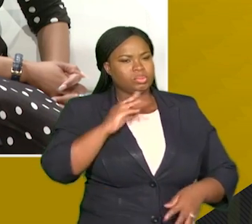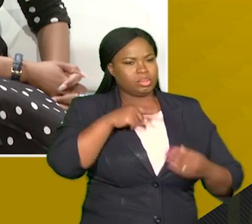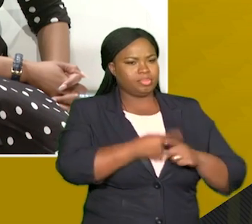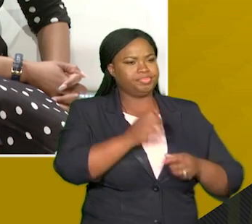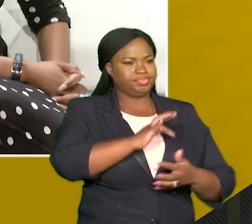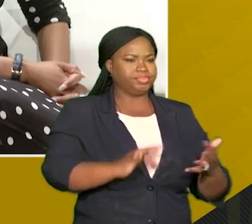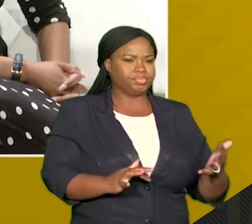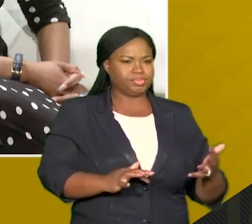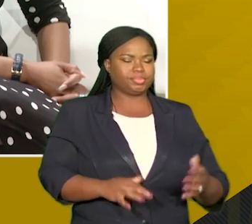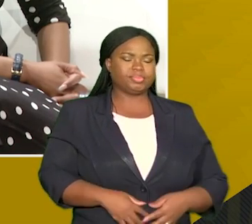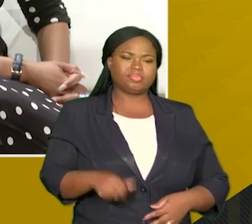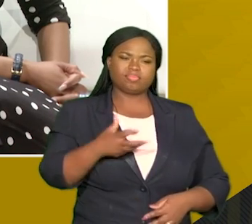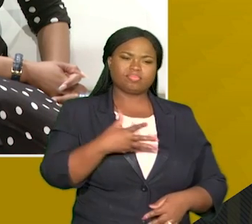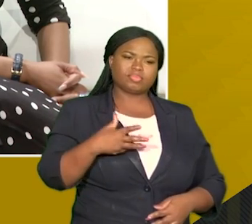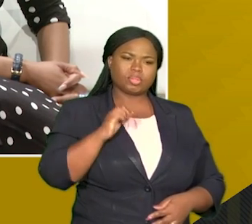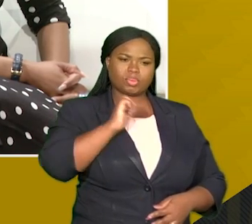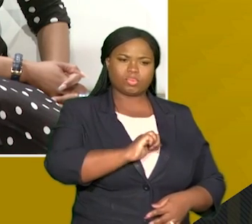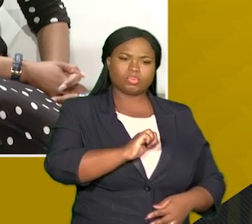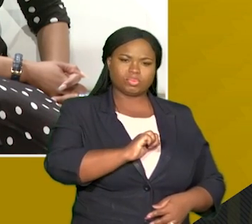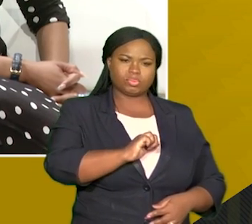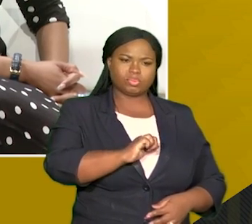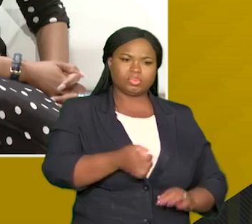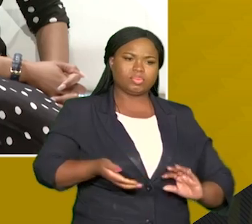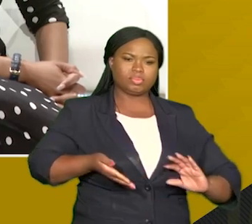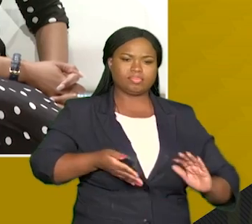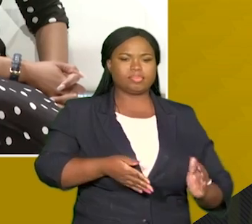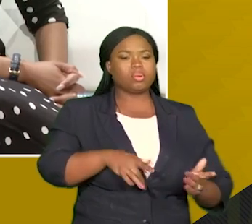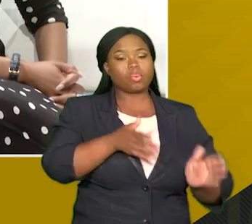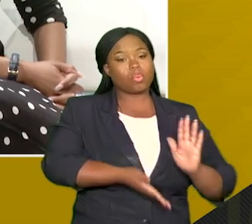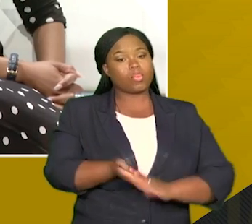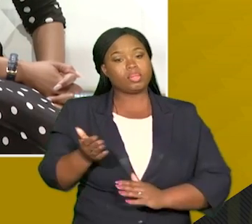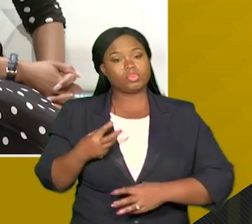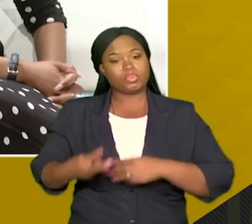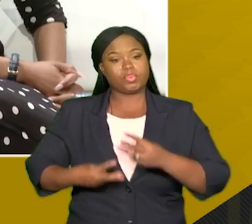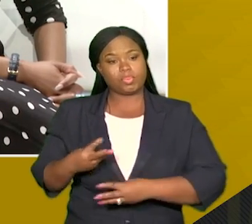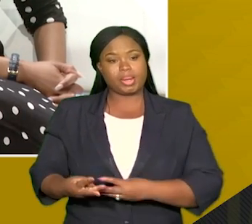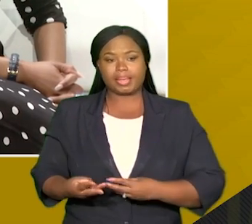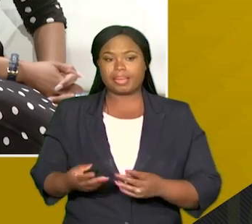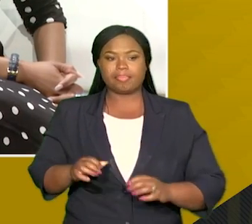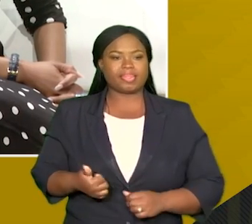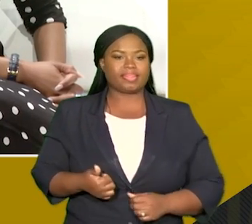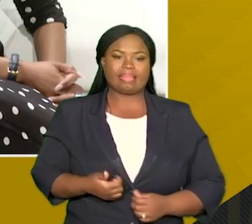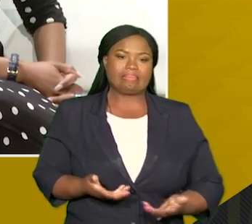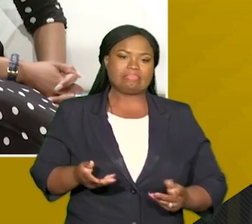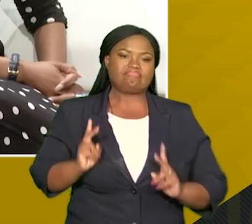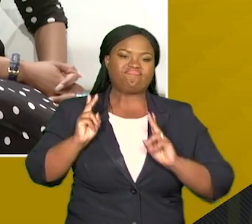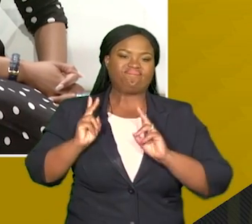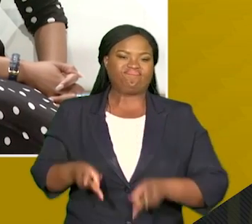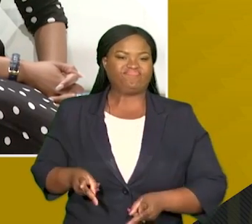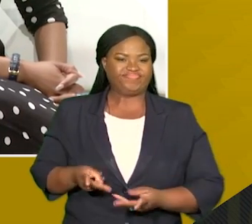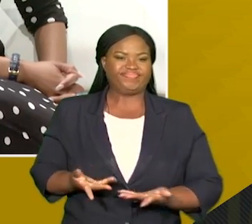story whereby your mom enimthandayo na wahamba ekhaya eya emsebenzini but wangakwazi ukubuya. How was